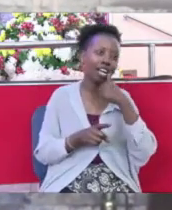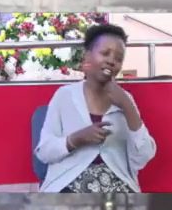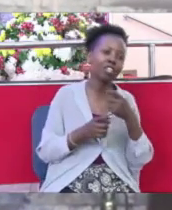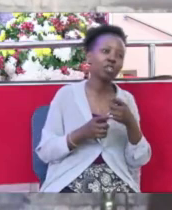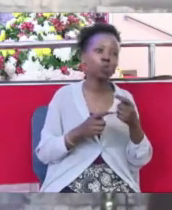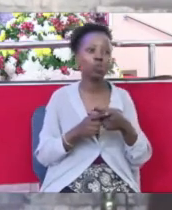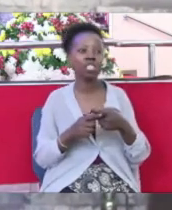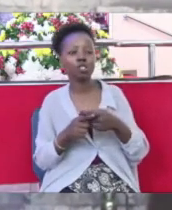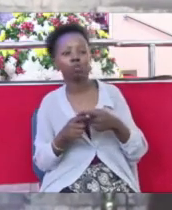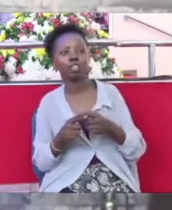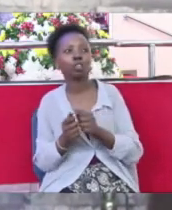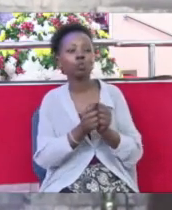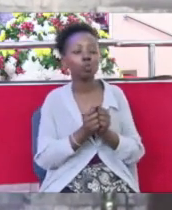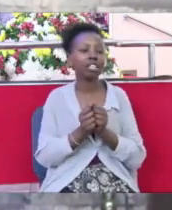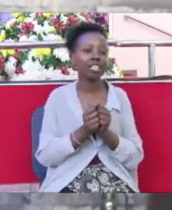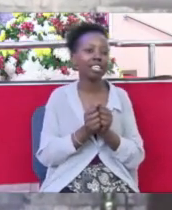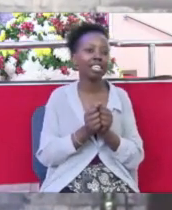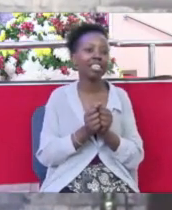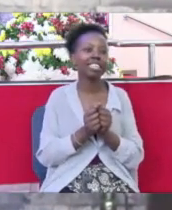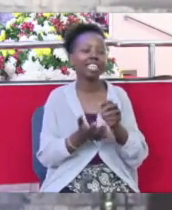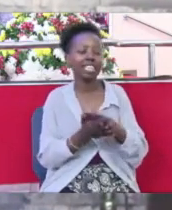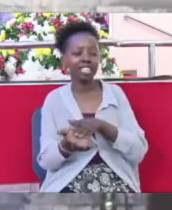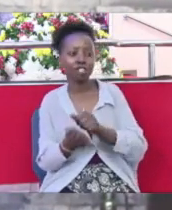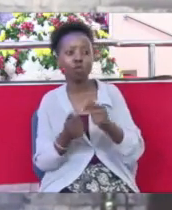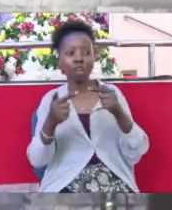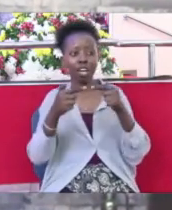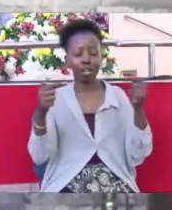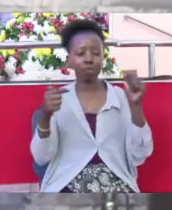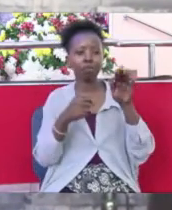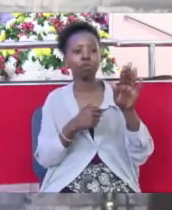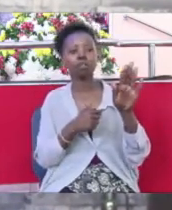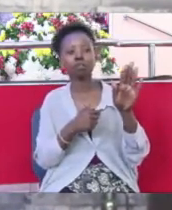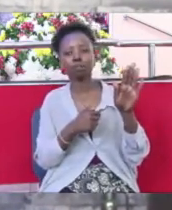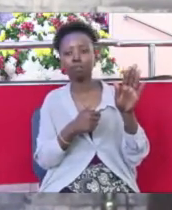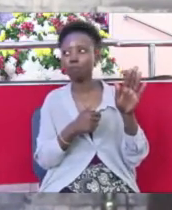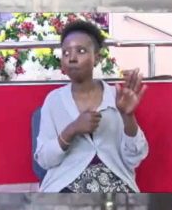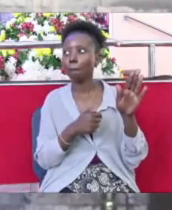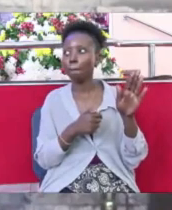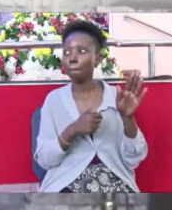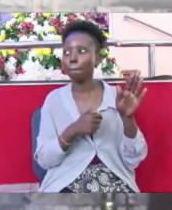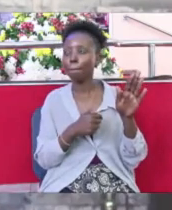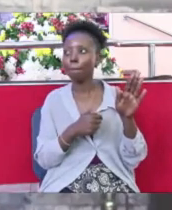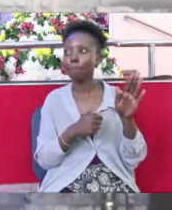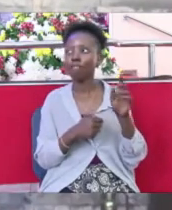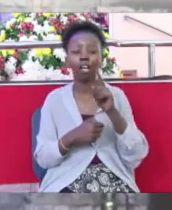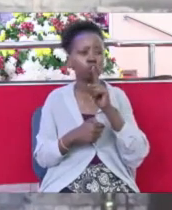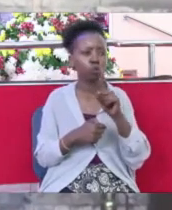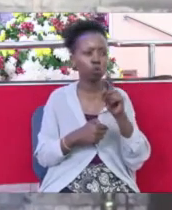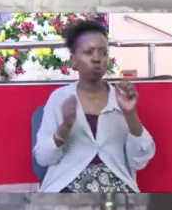meno makali. You tear your enemies apart, making chaff of mountains. Utasiaga maadui wako na wafanye kuwa uchafu tu pale. So you can see